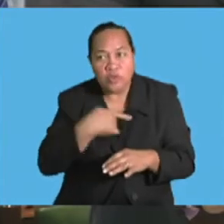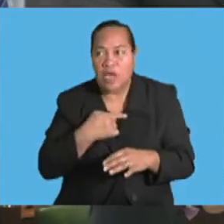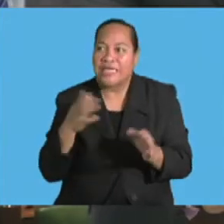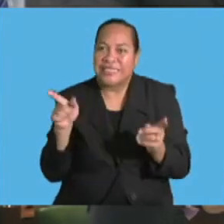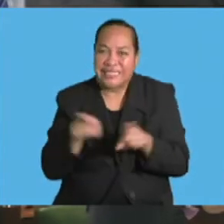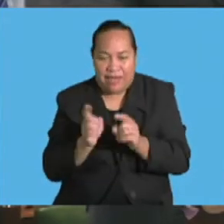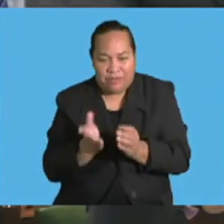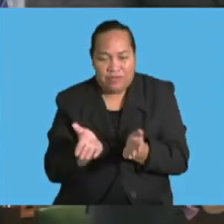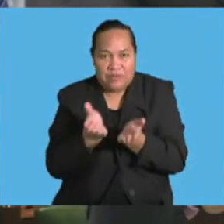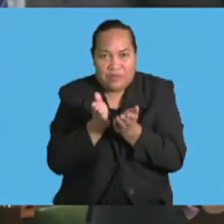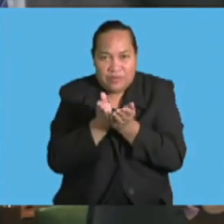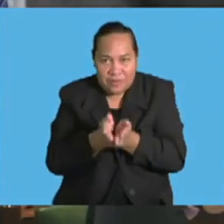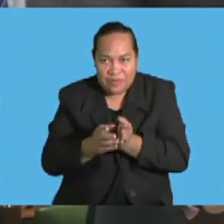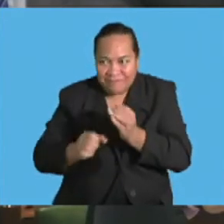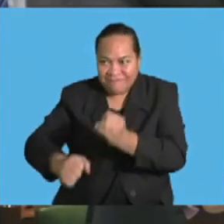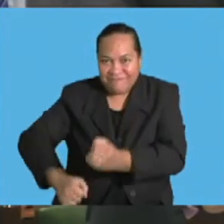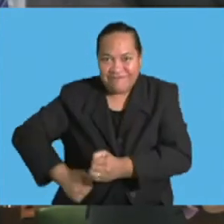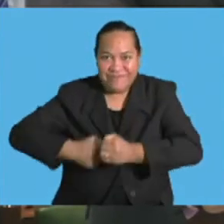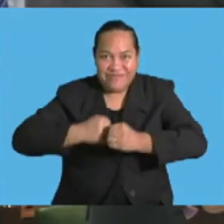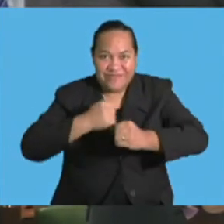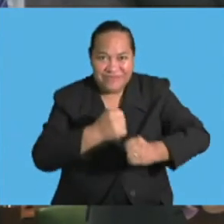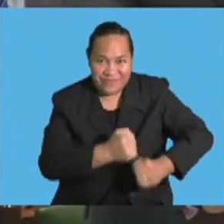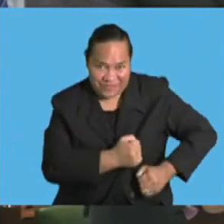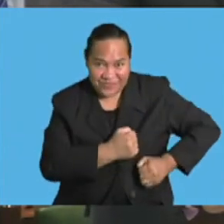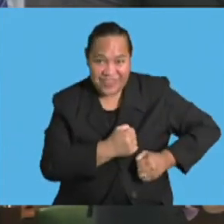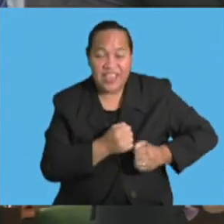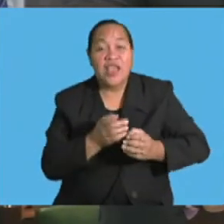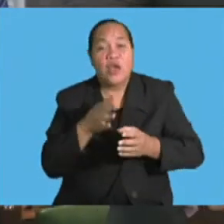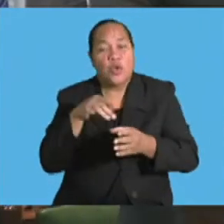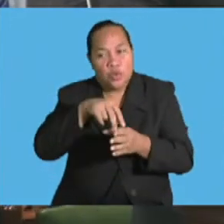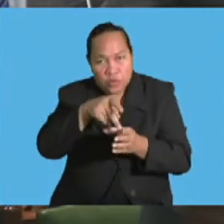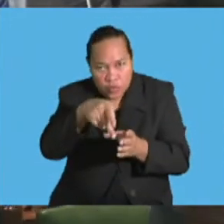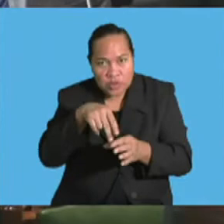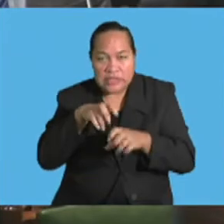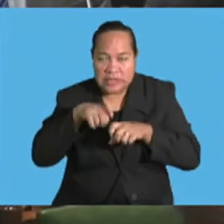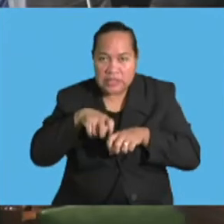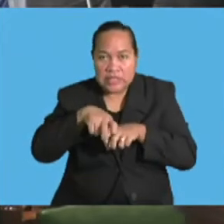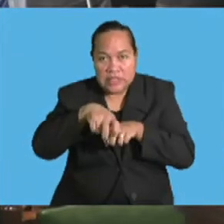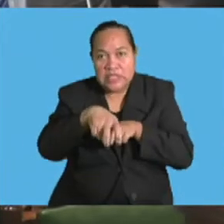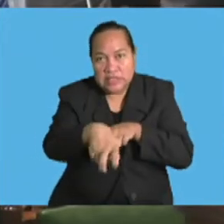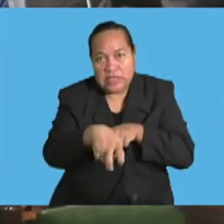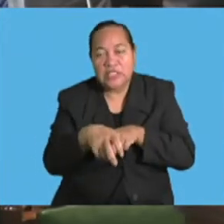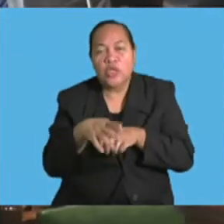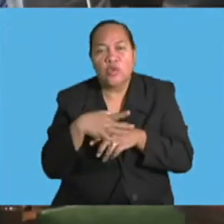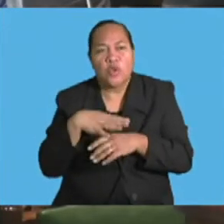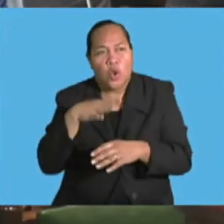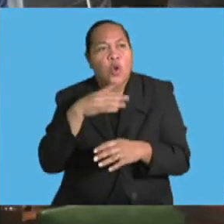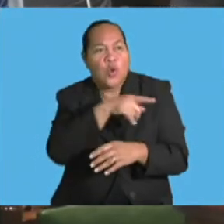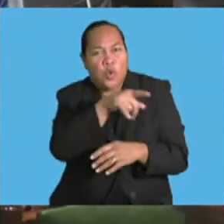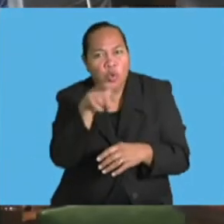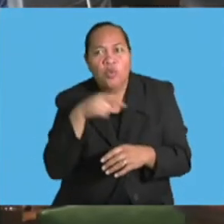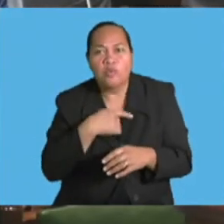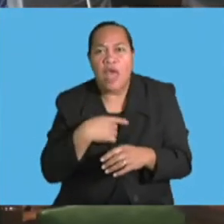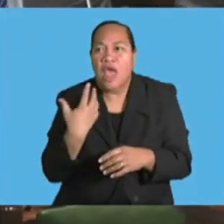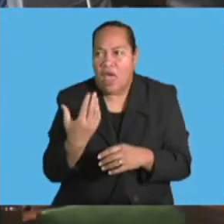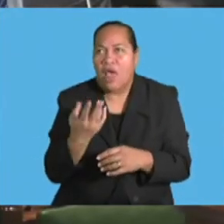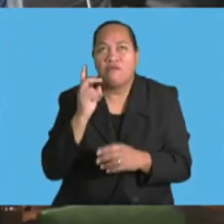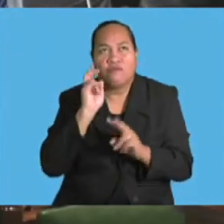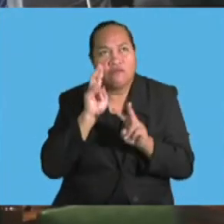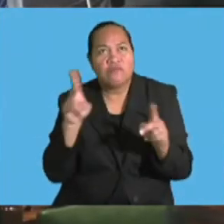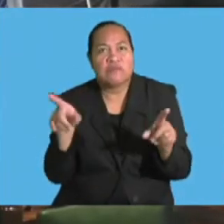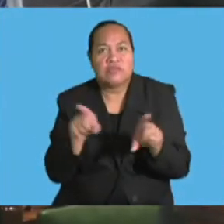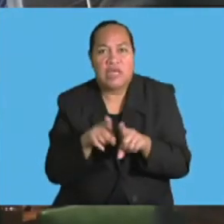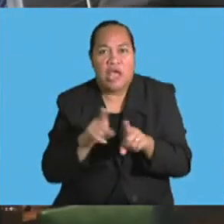same canoe, when it comes to climate change. We are, in fact, hoping that as many Fijians as possible take advantage of the